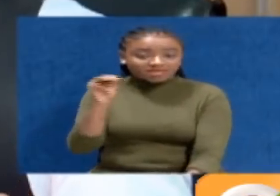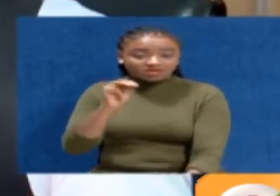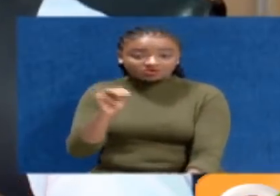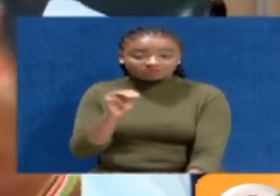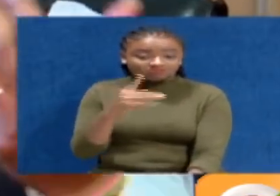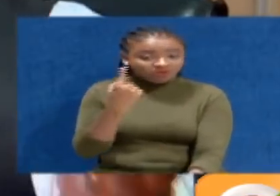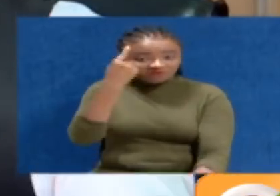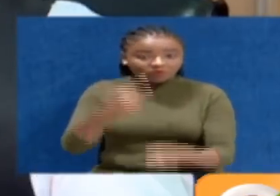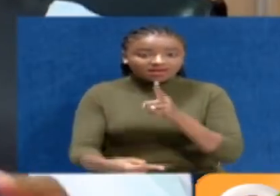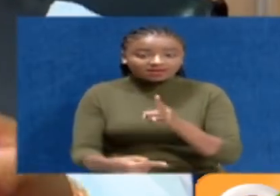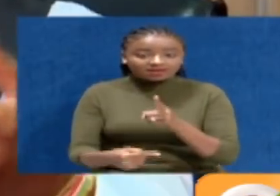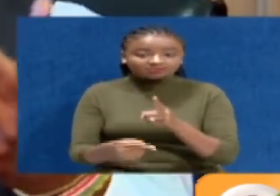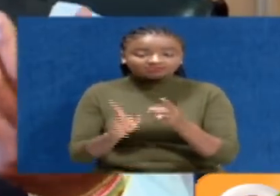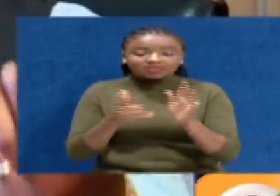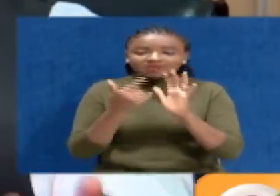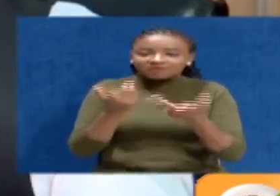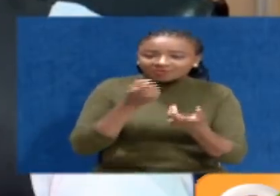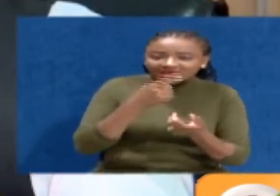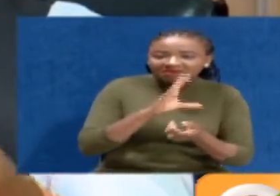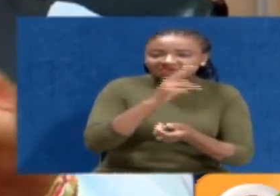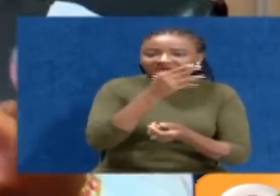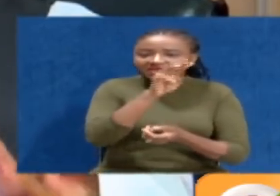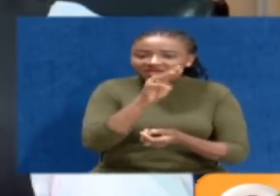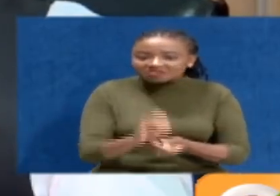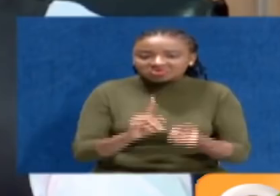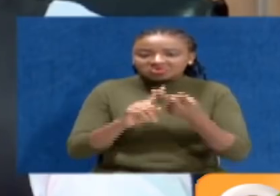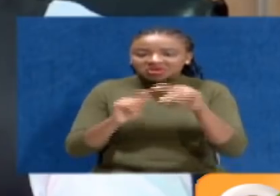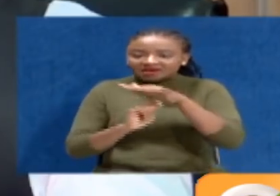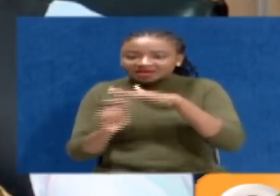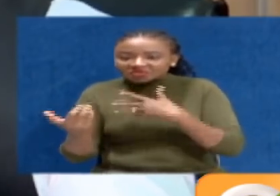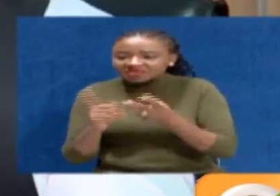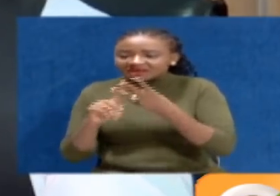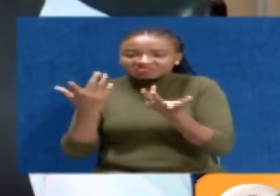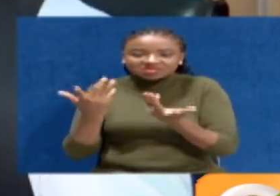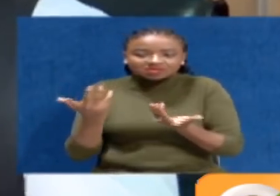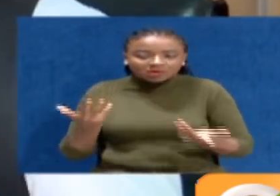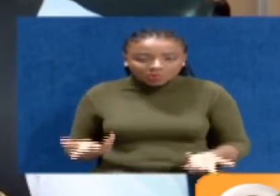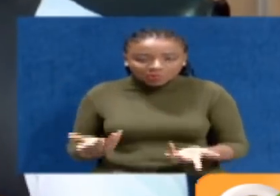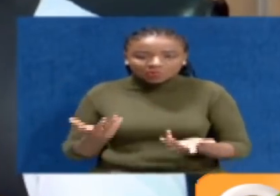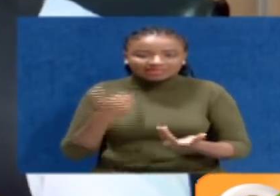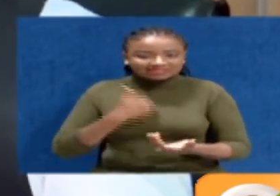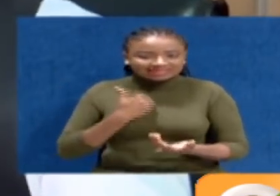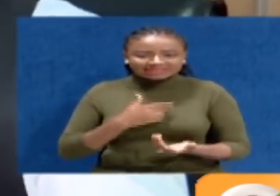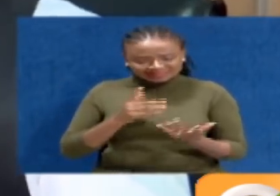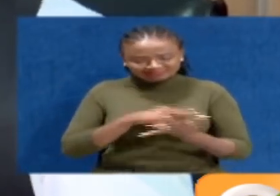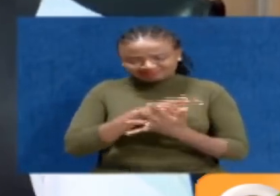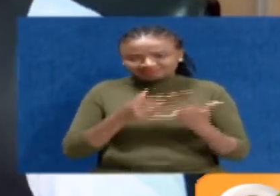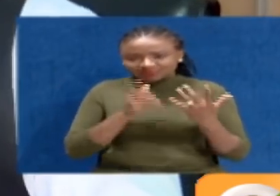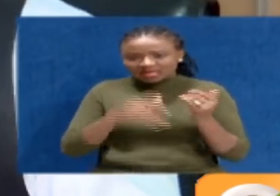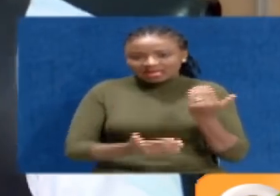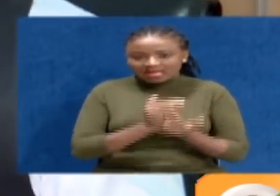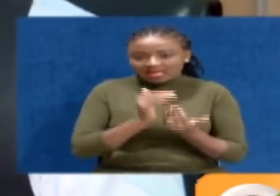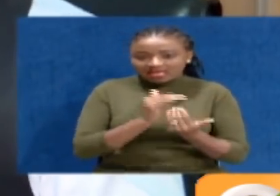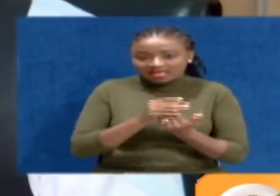benefits, from the chemo, from the radiotherapy, from surgery if it's required, etc. So that would be there.